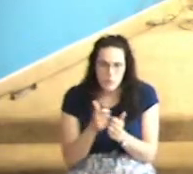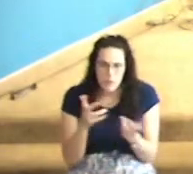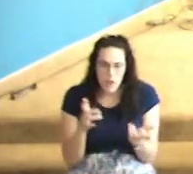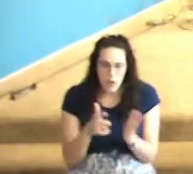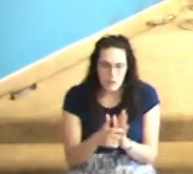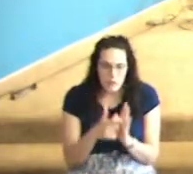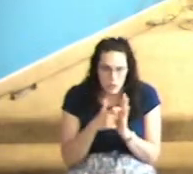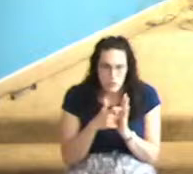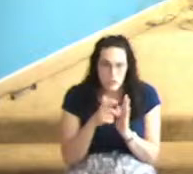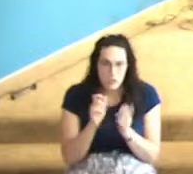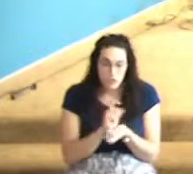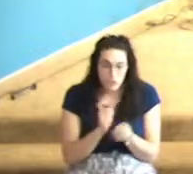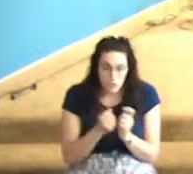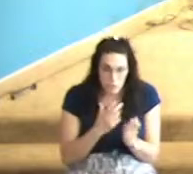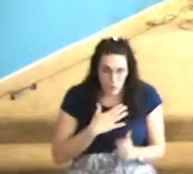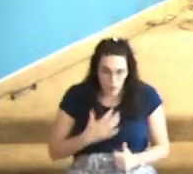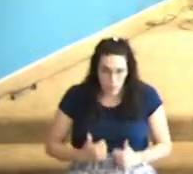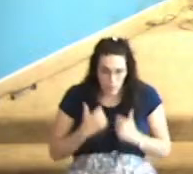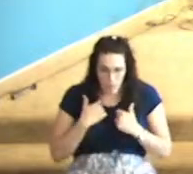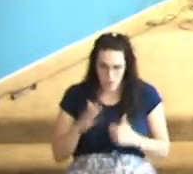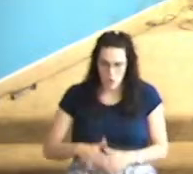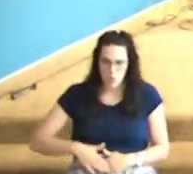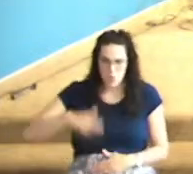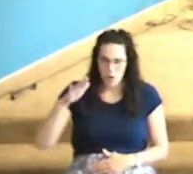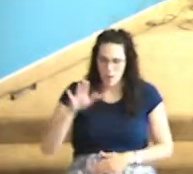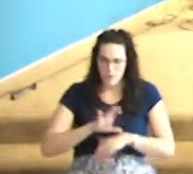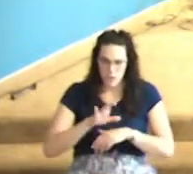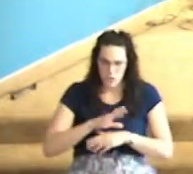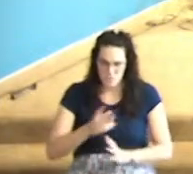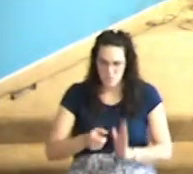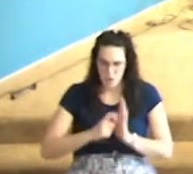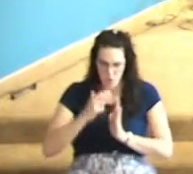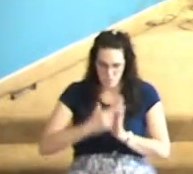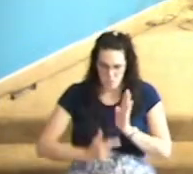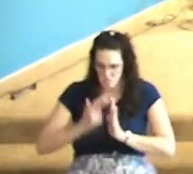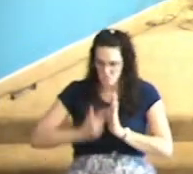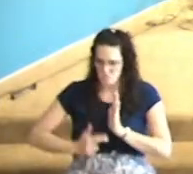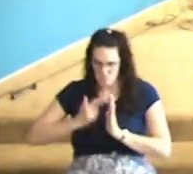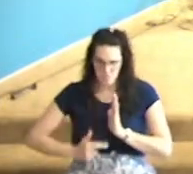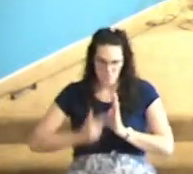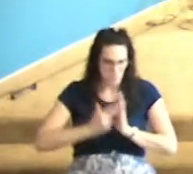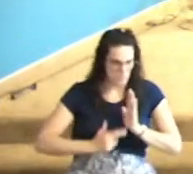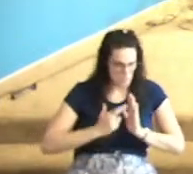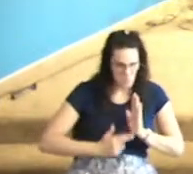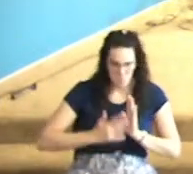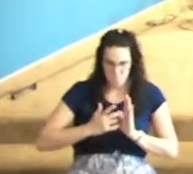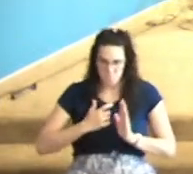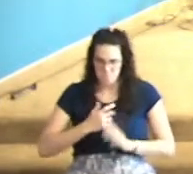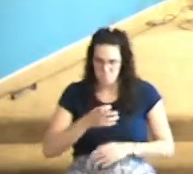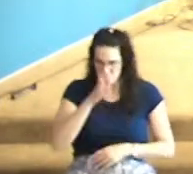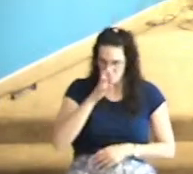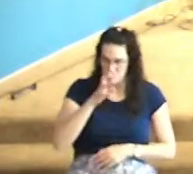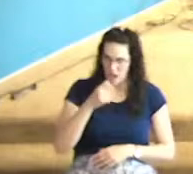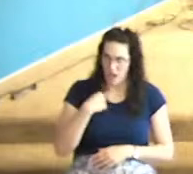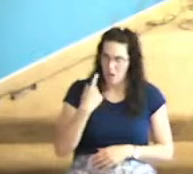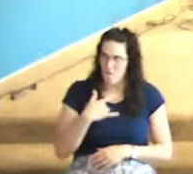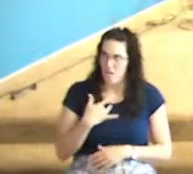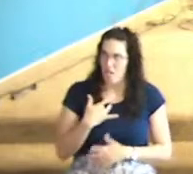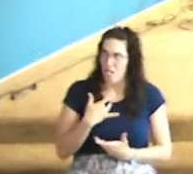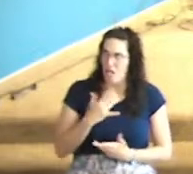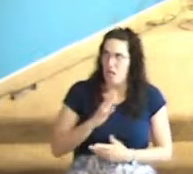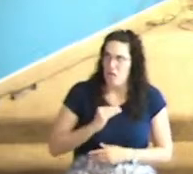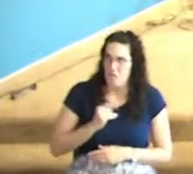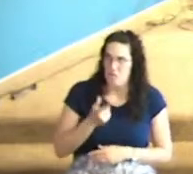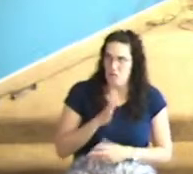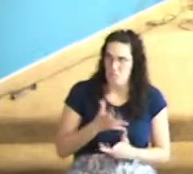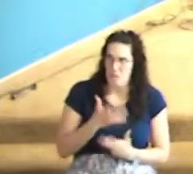my life. He said, I grew up in a very legalistic church, and I just felt like God was always mad at me. And when I heard that message about